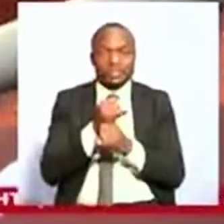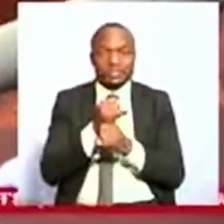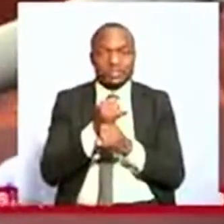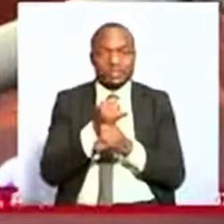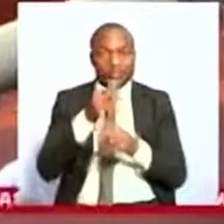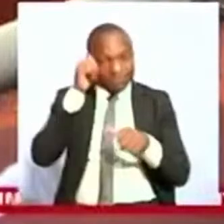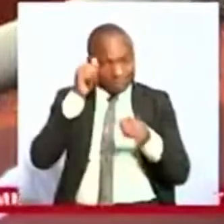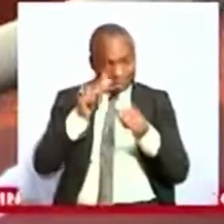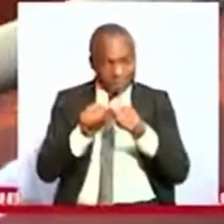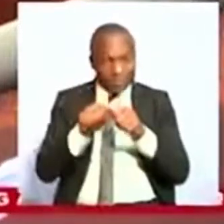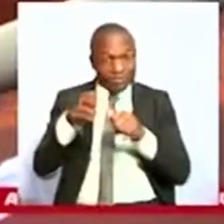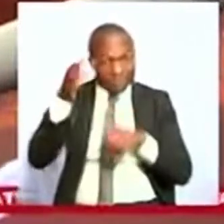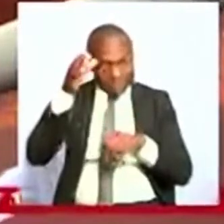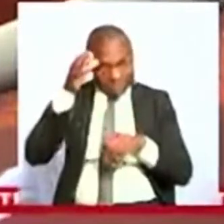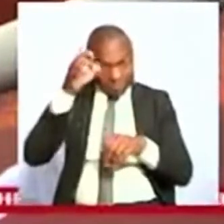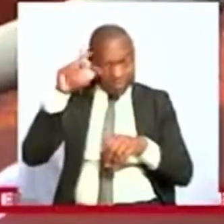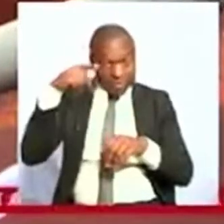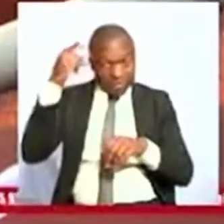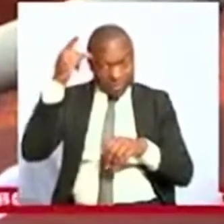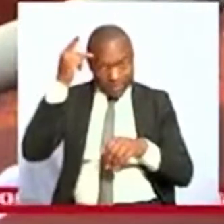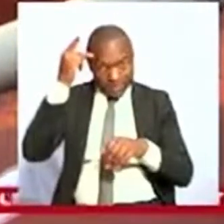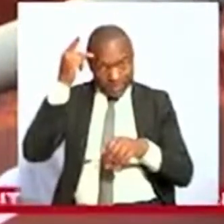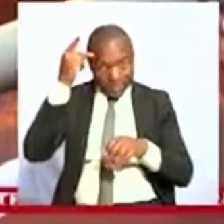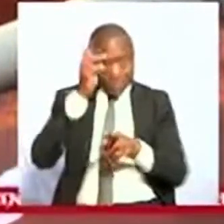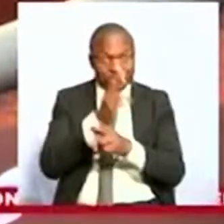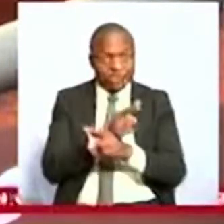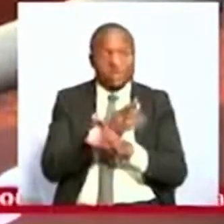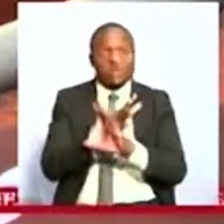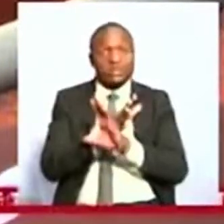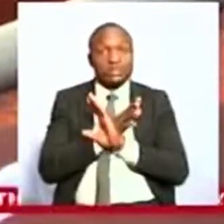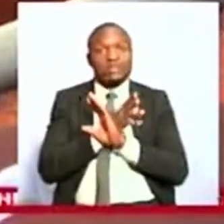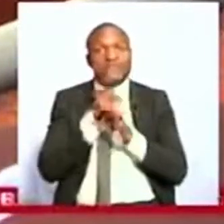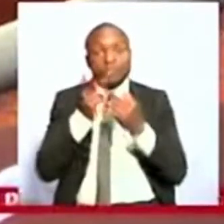Political Rights. Zambia is a party to this very